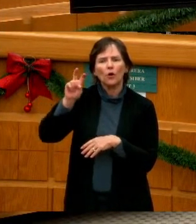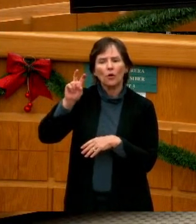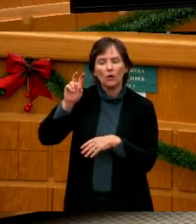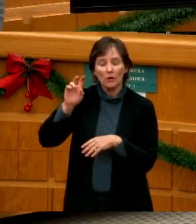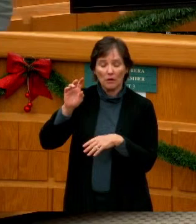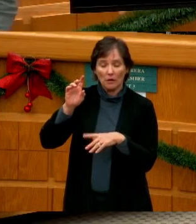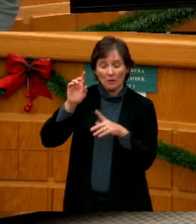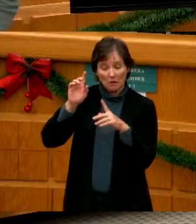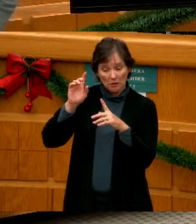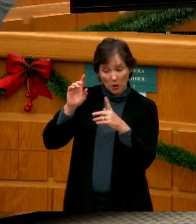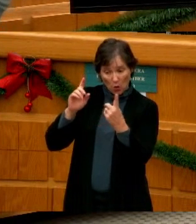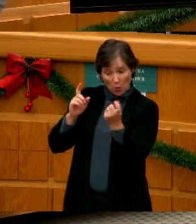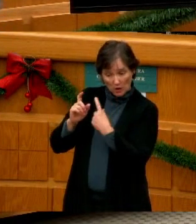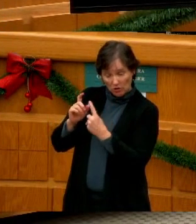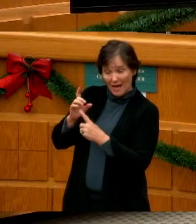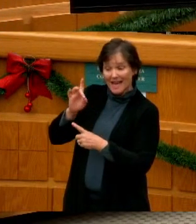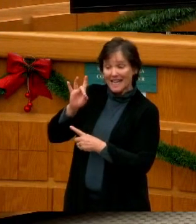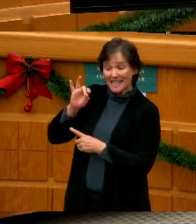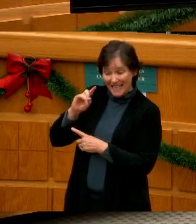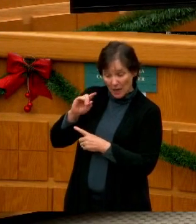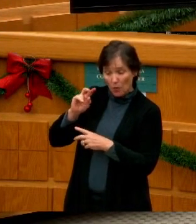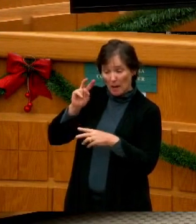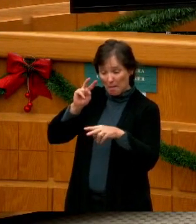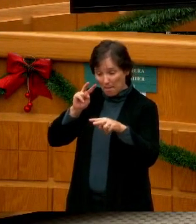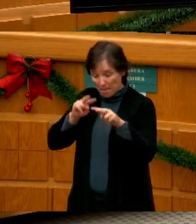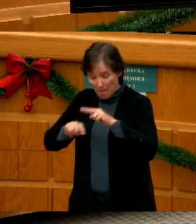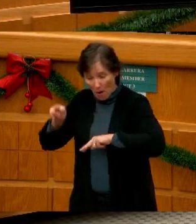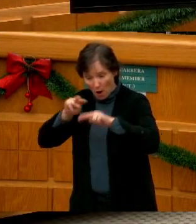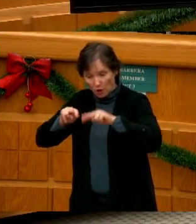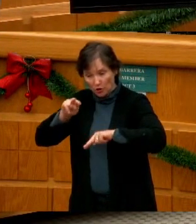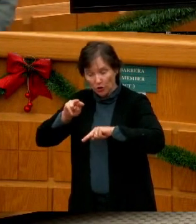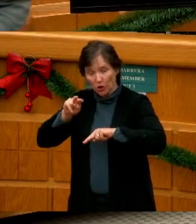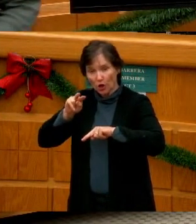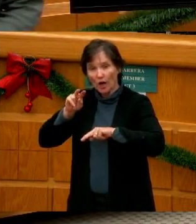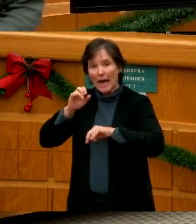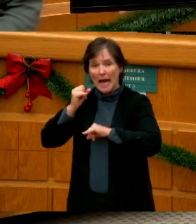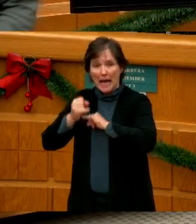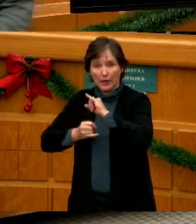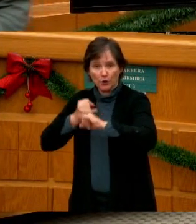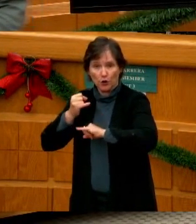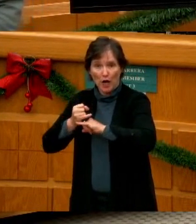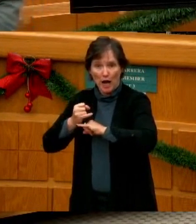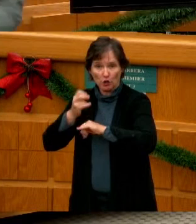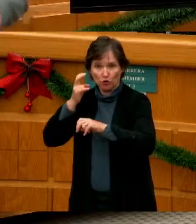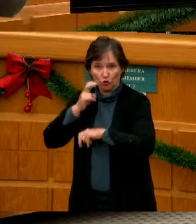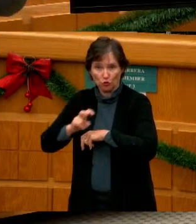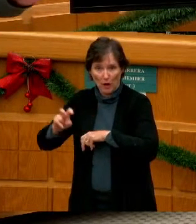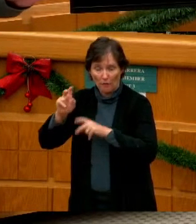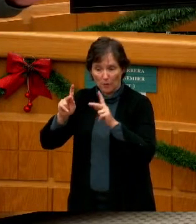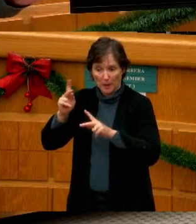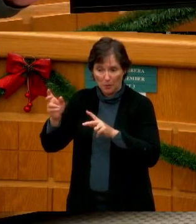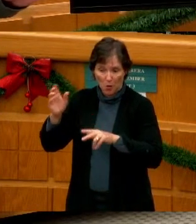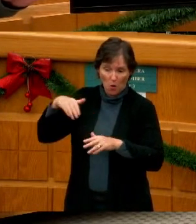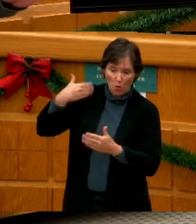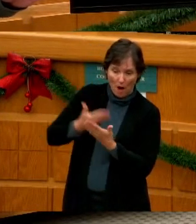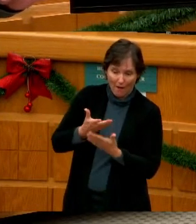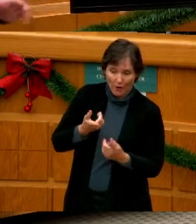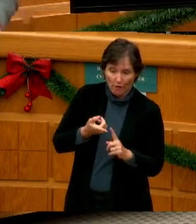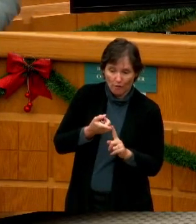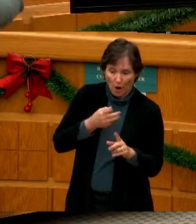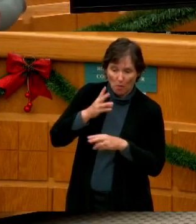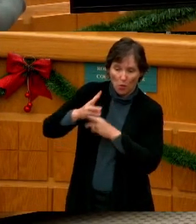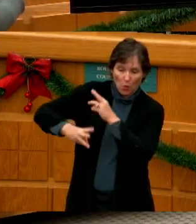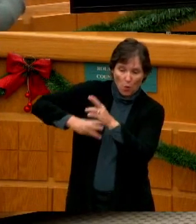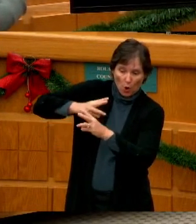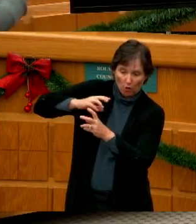international travel coming in? So Right now, the way that I understand